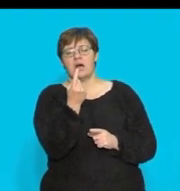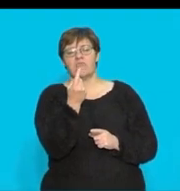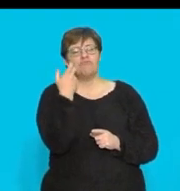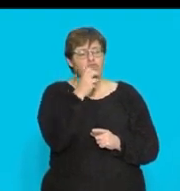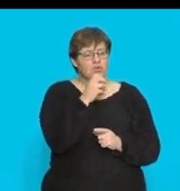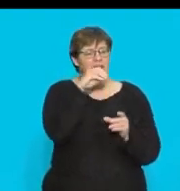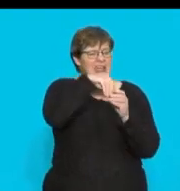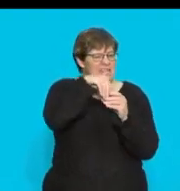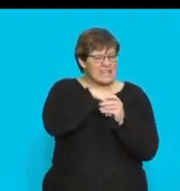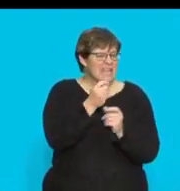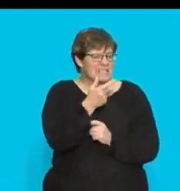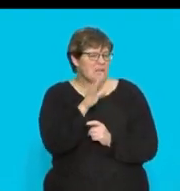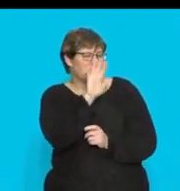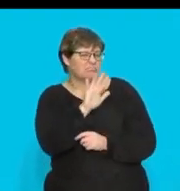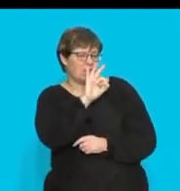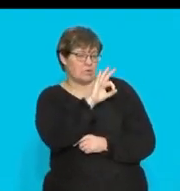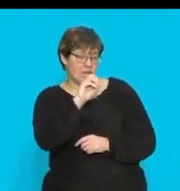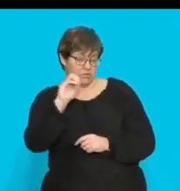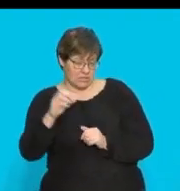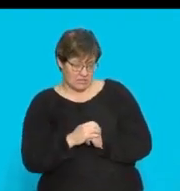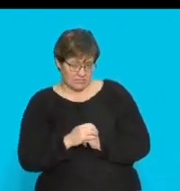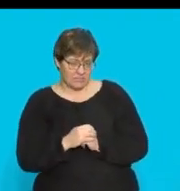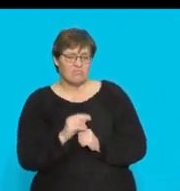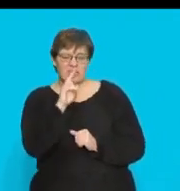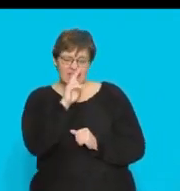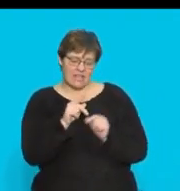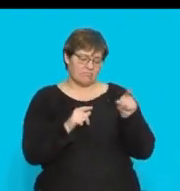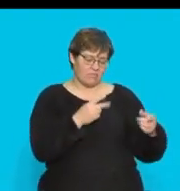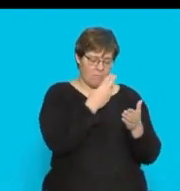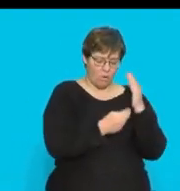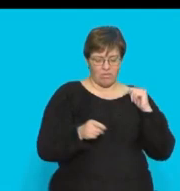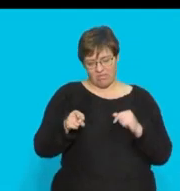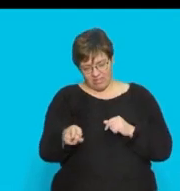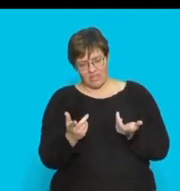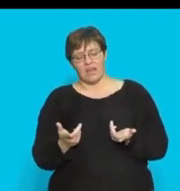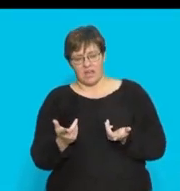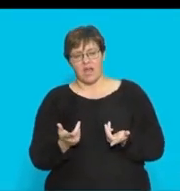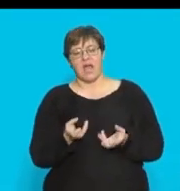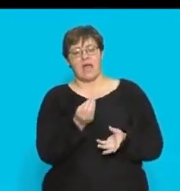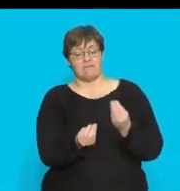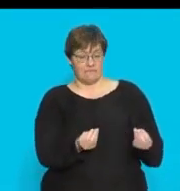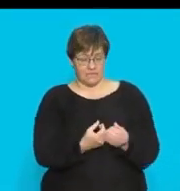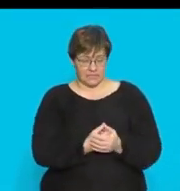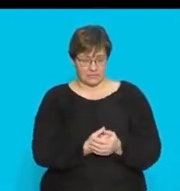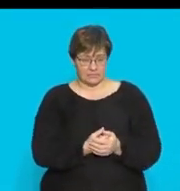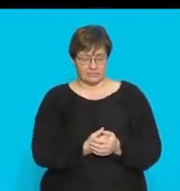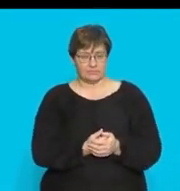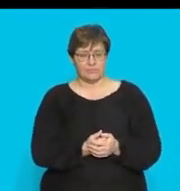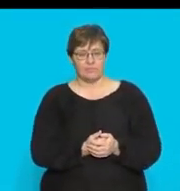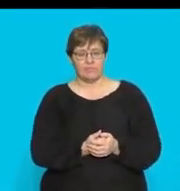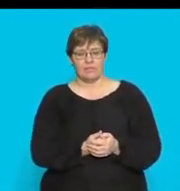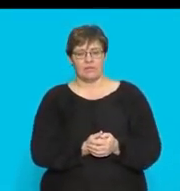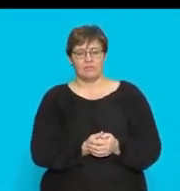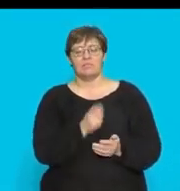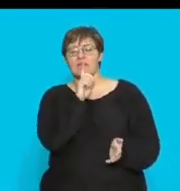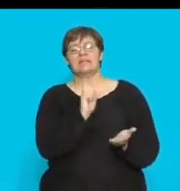potato, all right, how it can undergo sexual and asexual. Now, if we go again, it says to us,